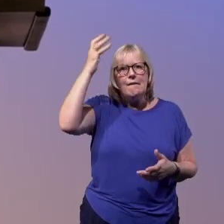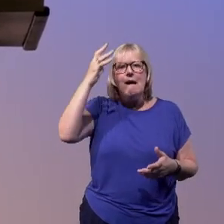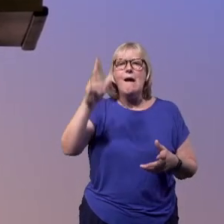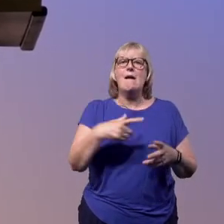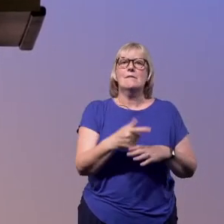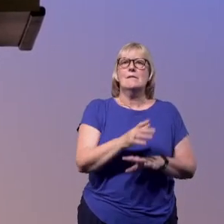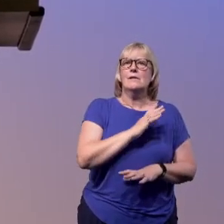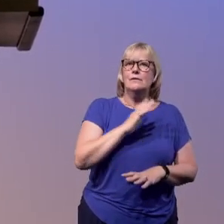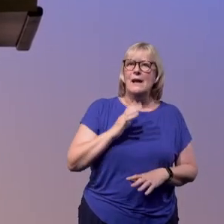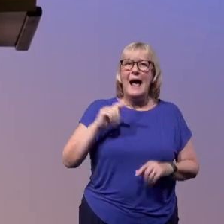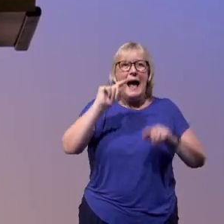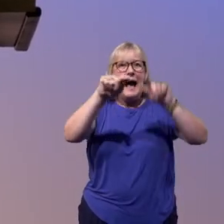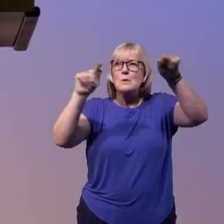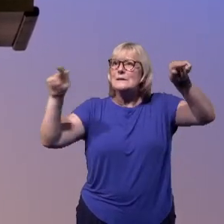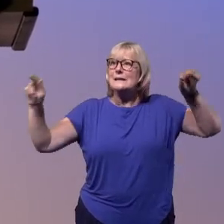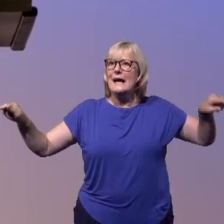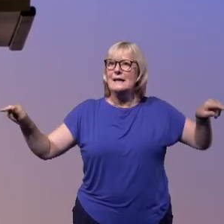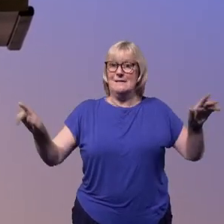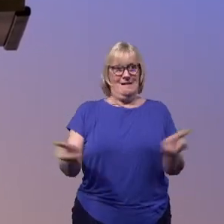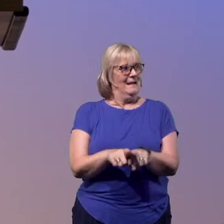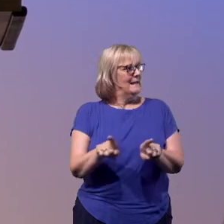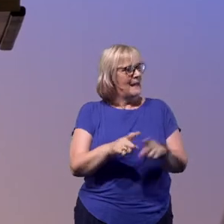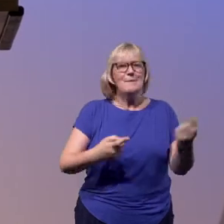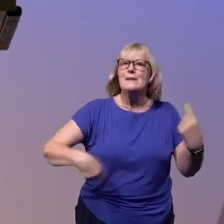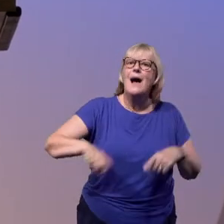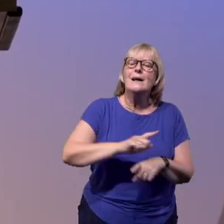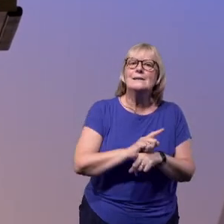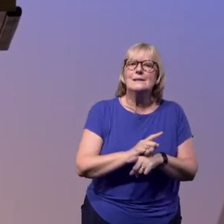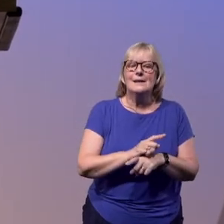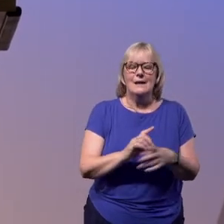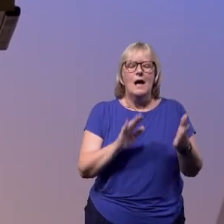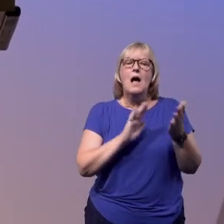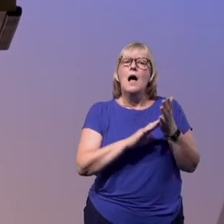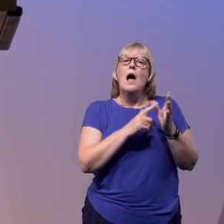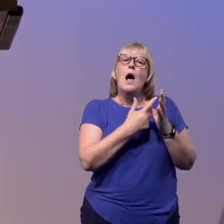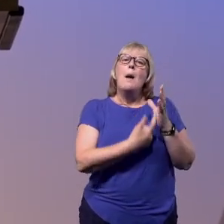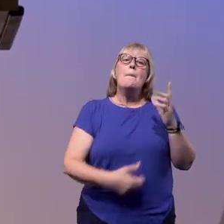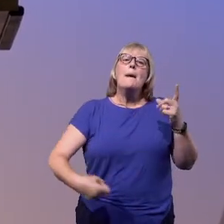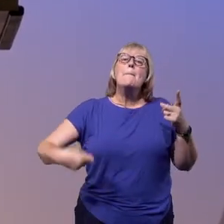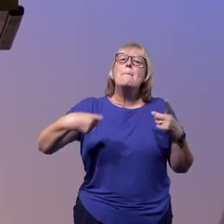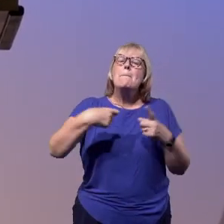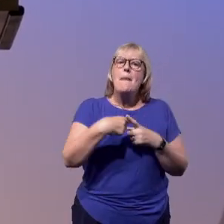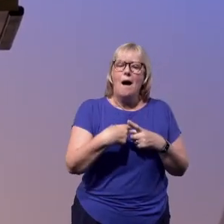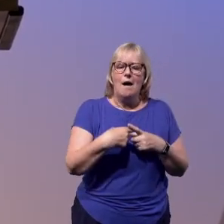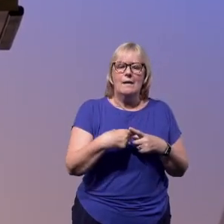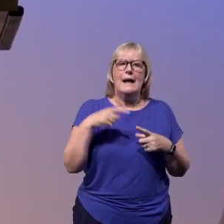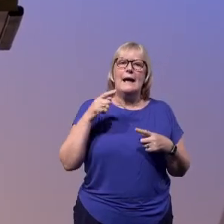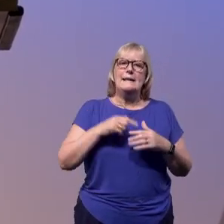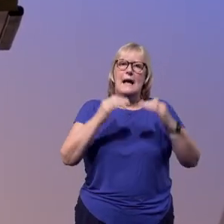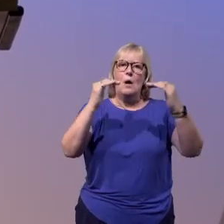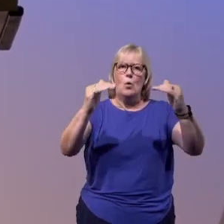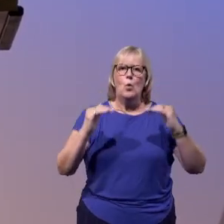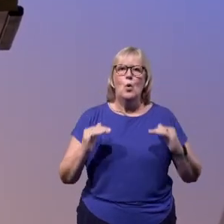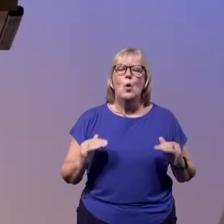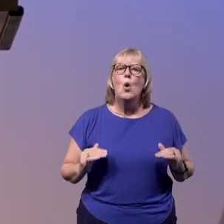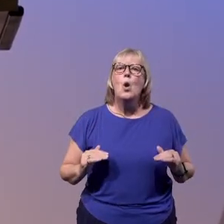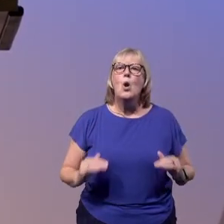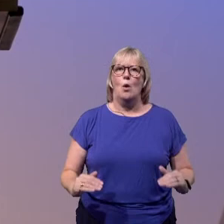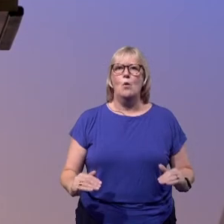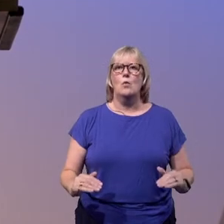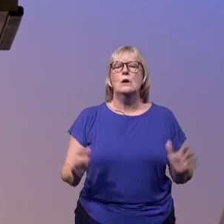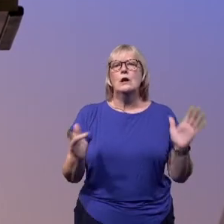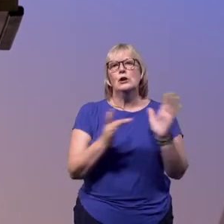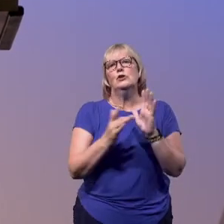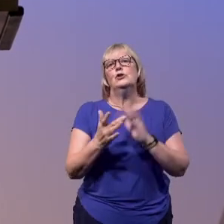centurion, the outside. This is for you. But Mark's gospel, brothers and sisters, is how low. It's Jesus the